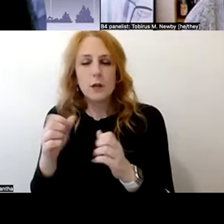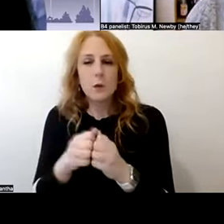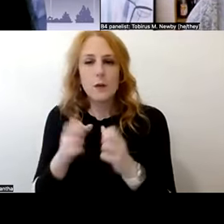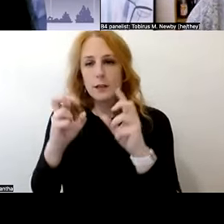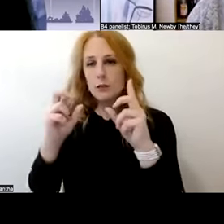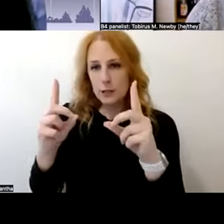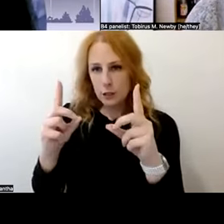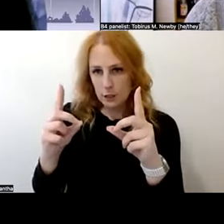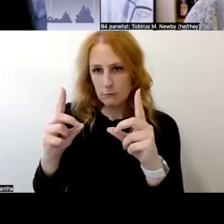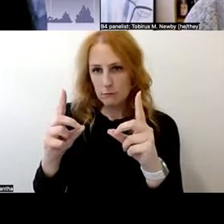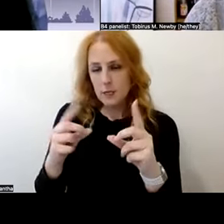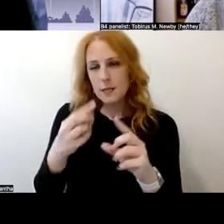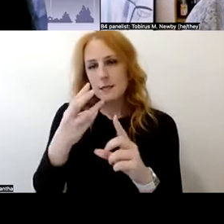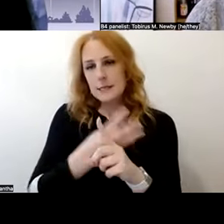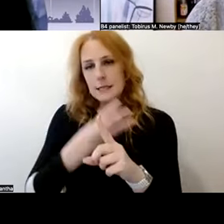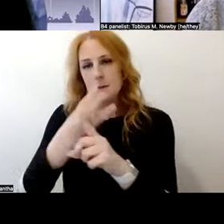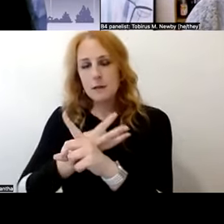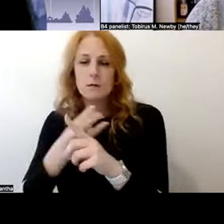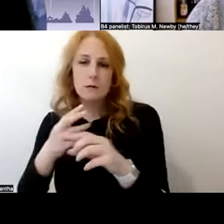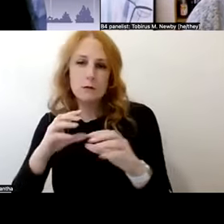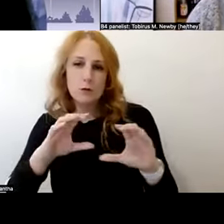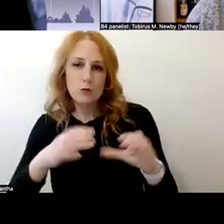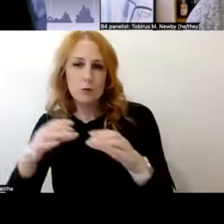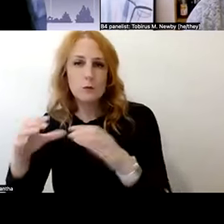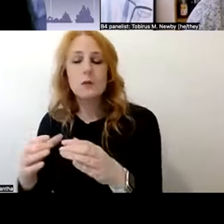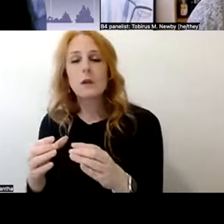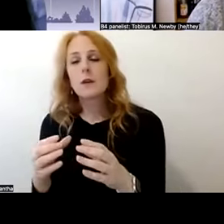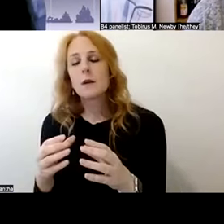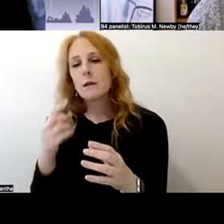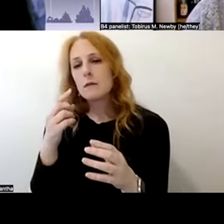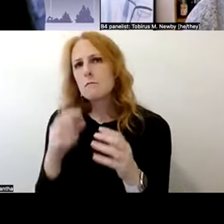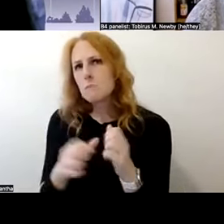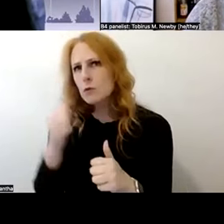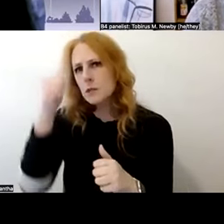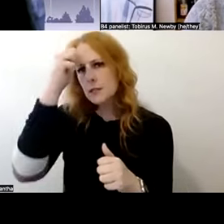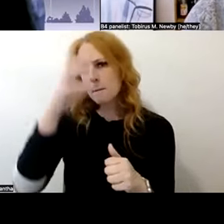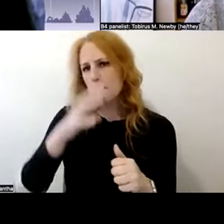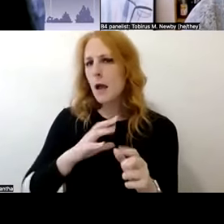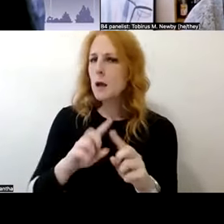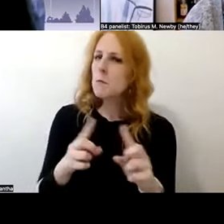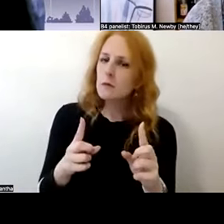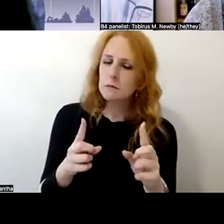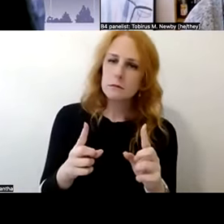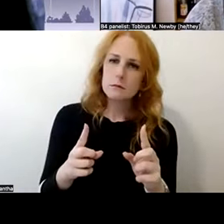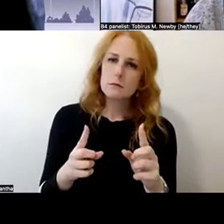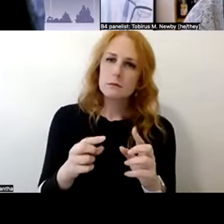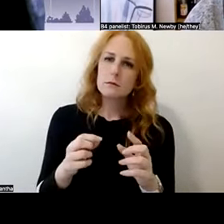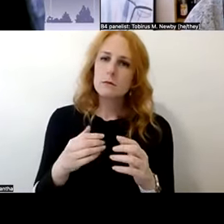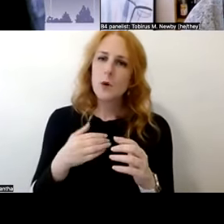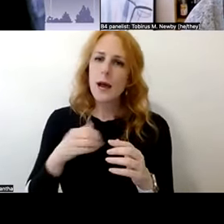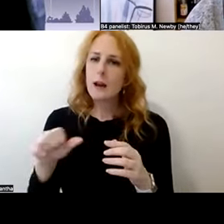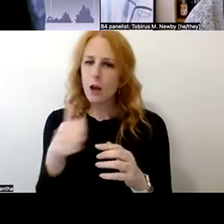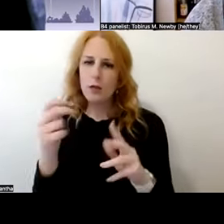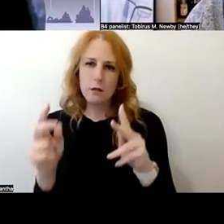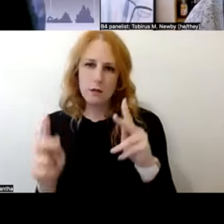6-month groups for largely men, but we also expanded beyond the male gender, folks